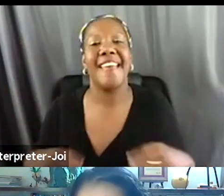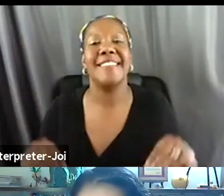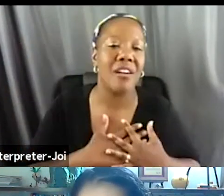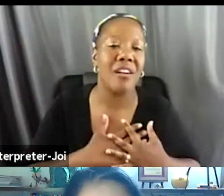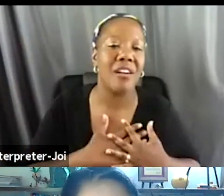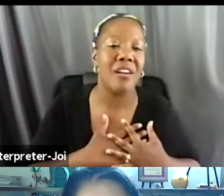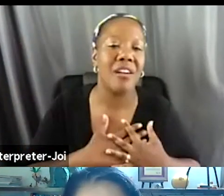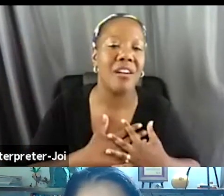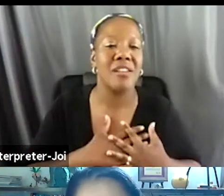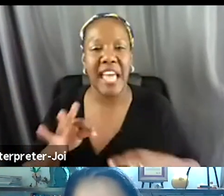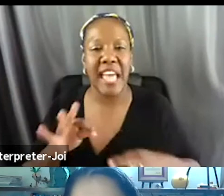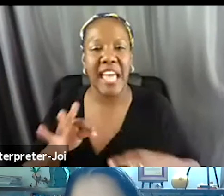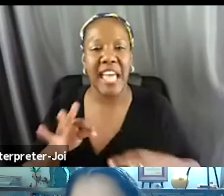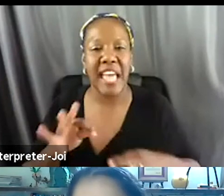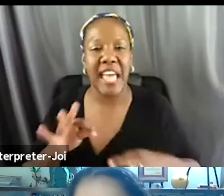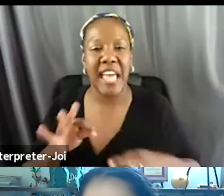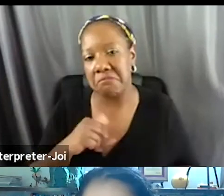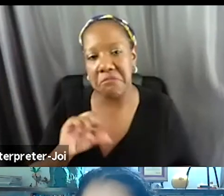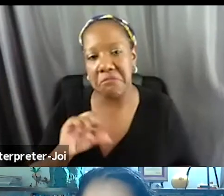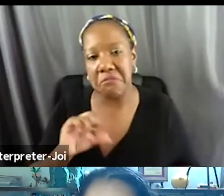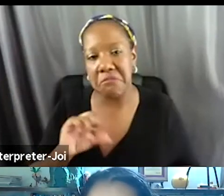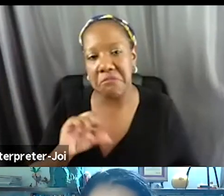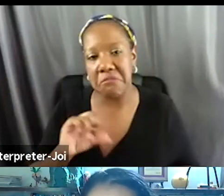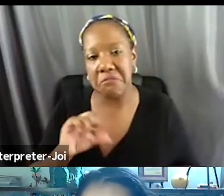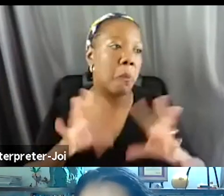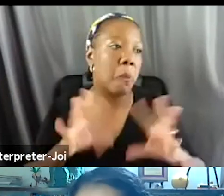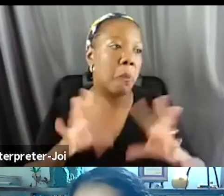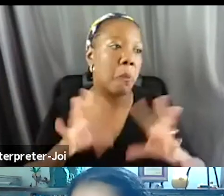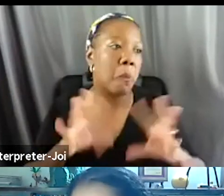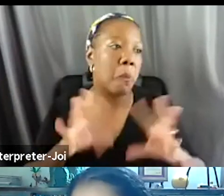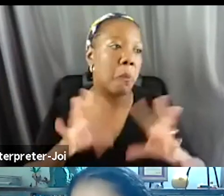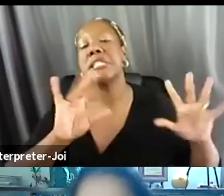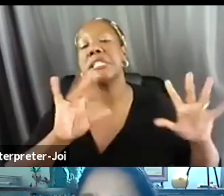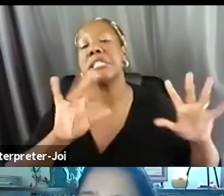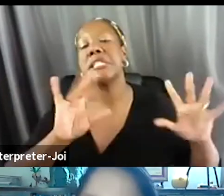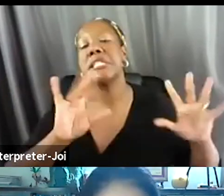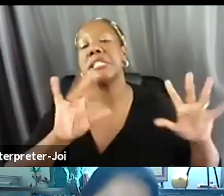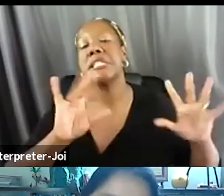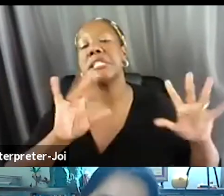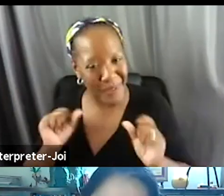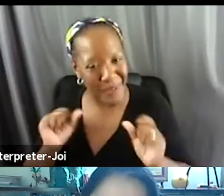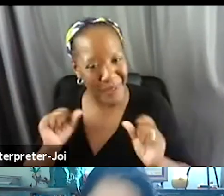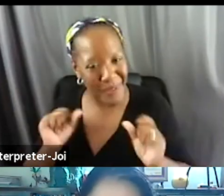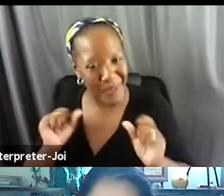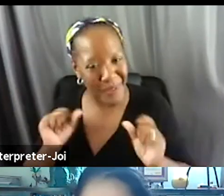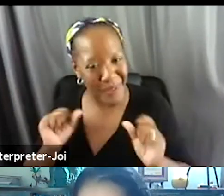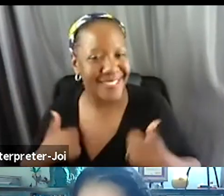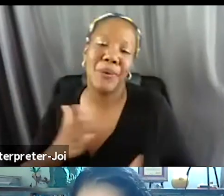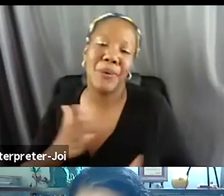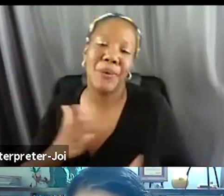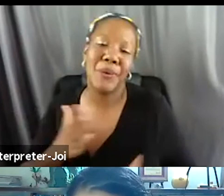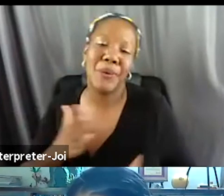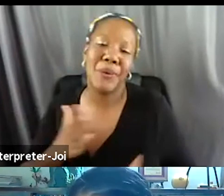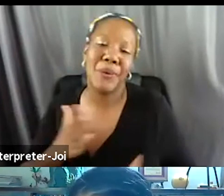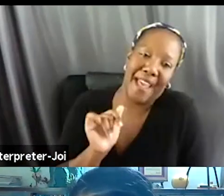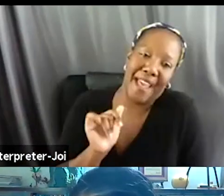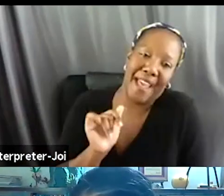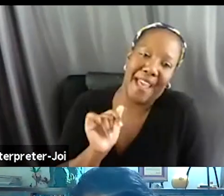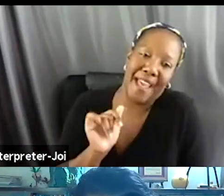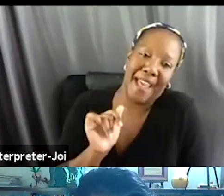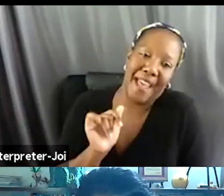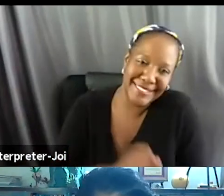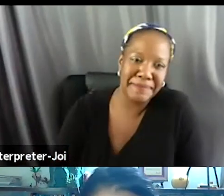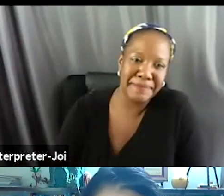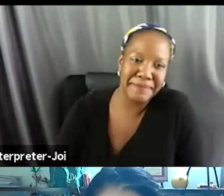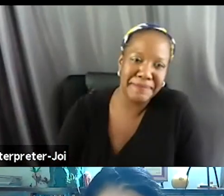of things that you normally see. So I think the film reflects that. So that's my bias. So